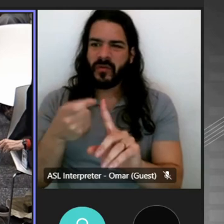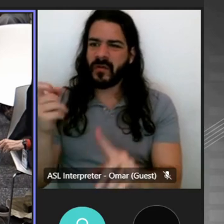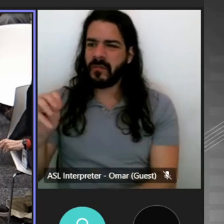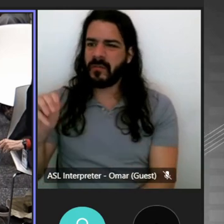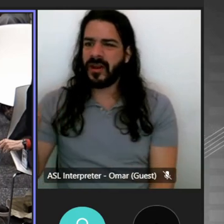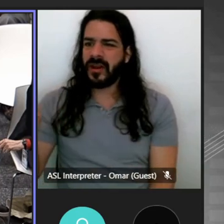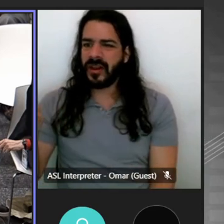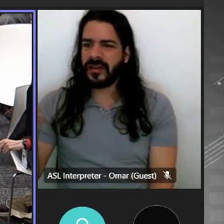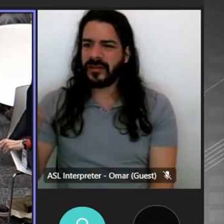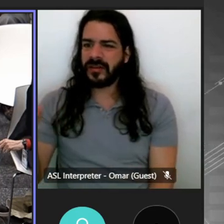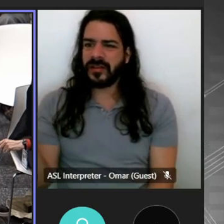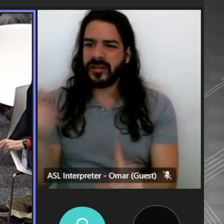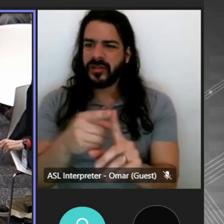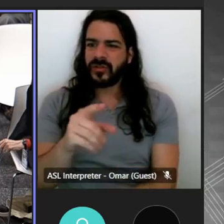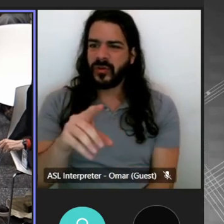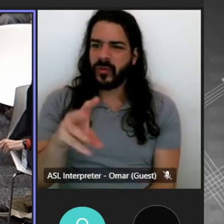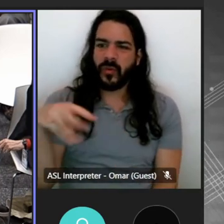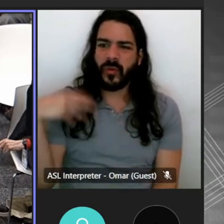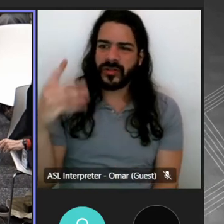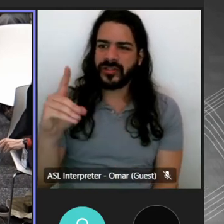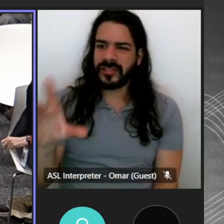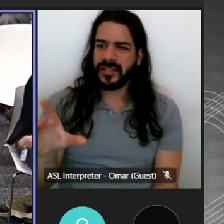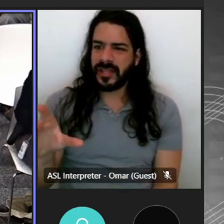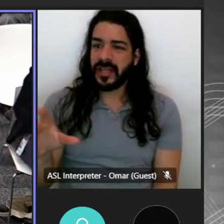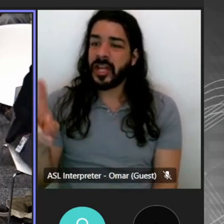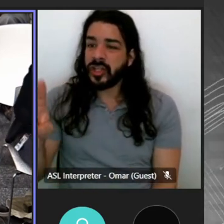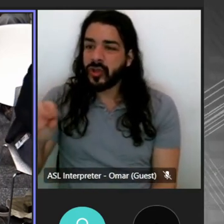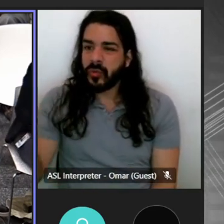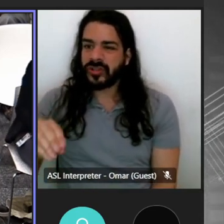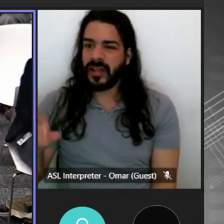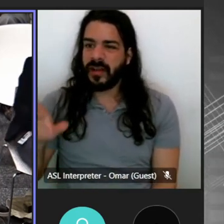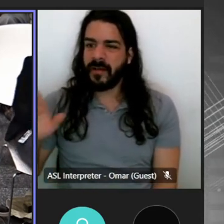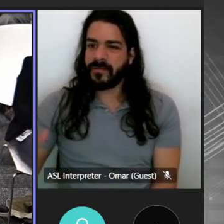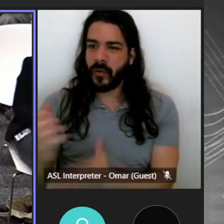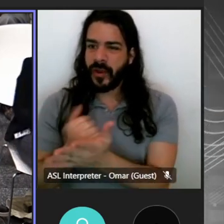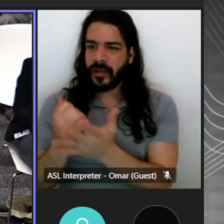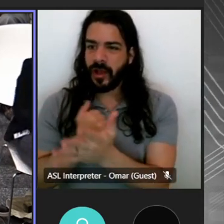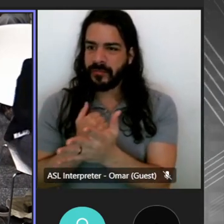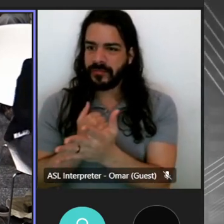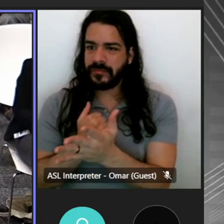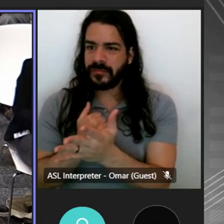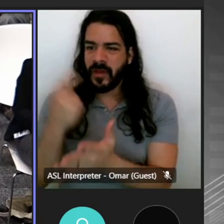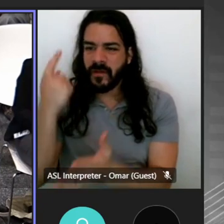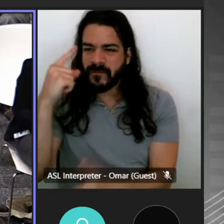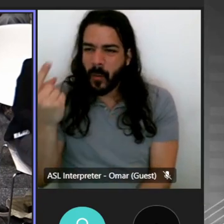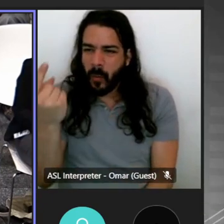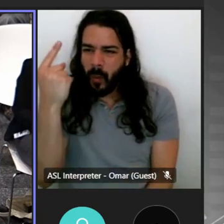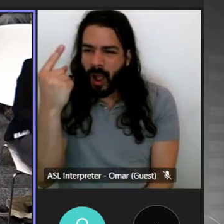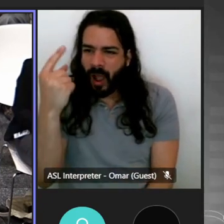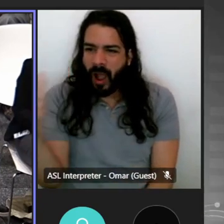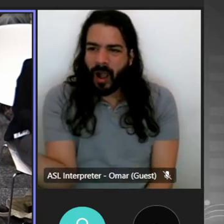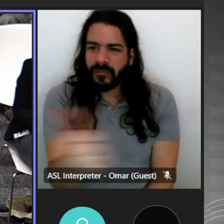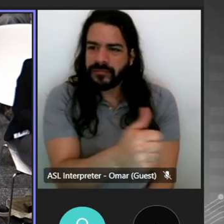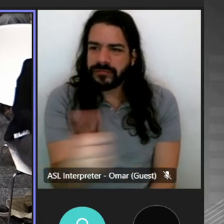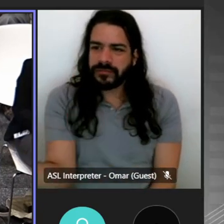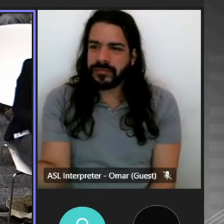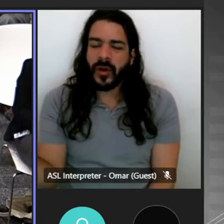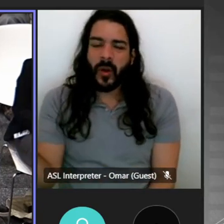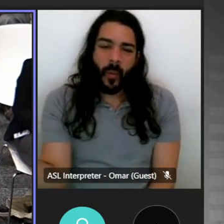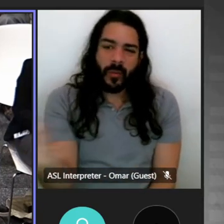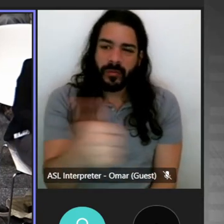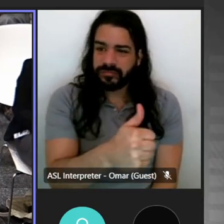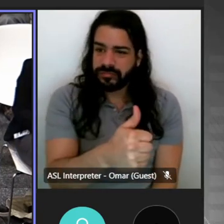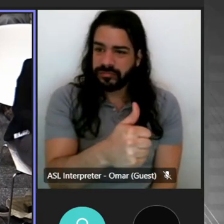Maryland to Washington, D.C. 2% of their monthly income just to take one-way